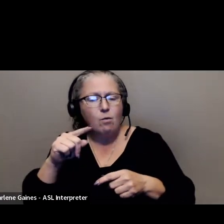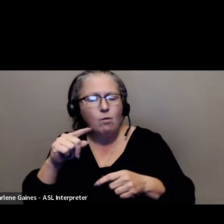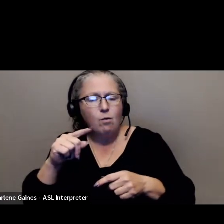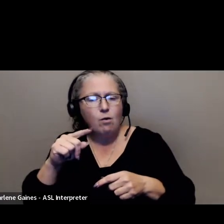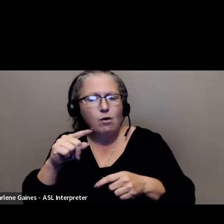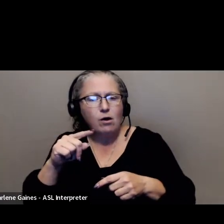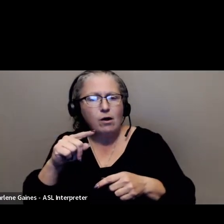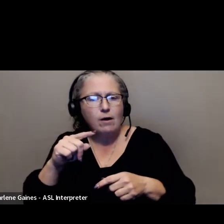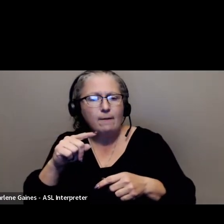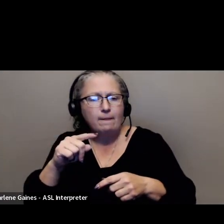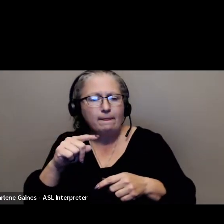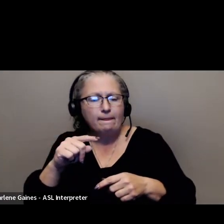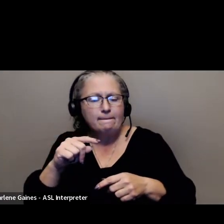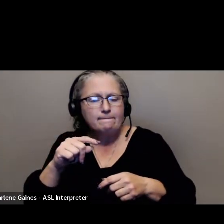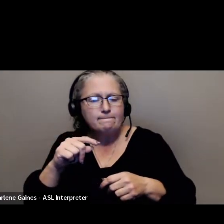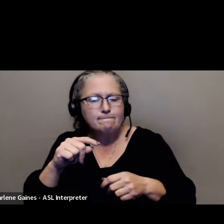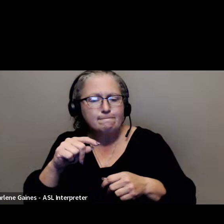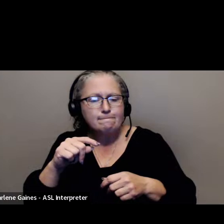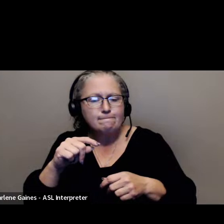the